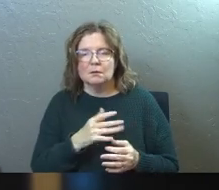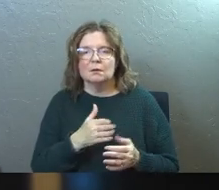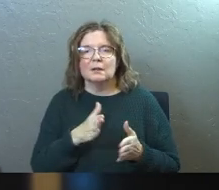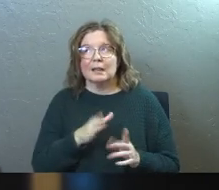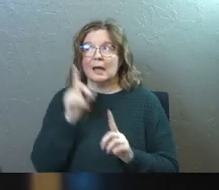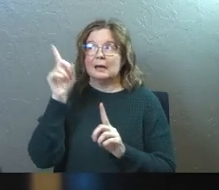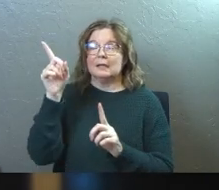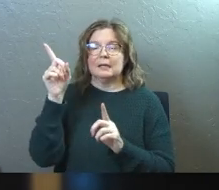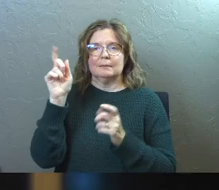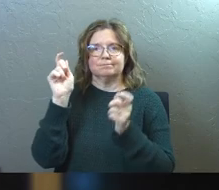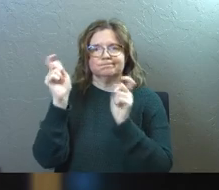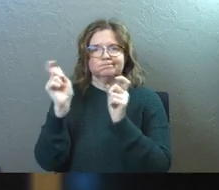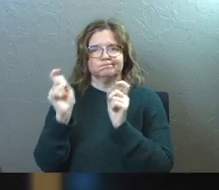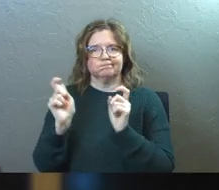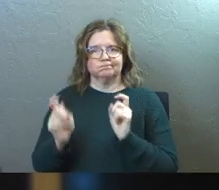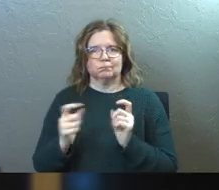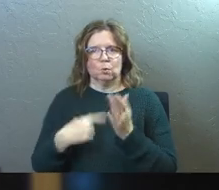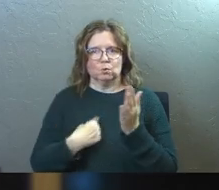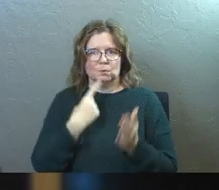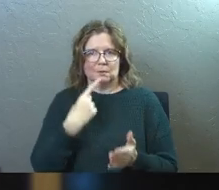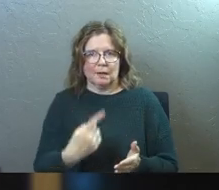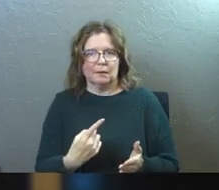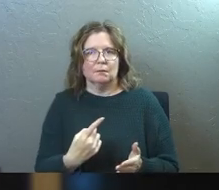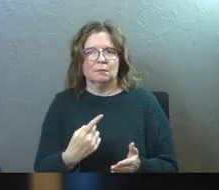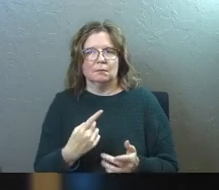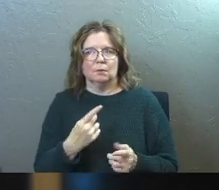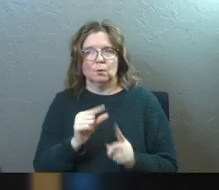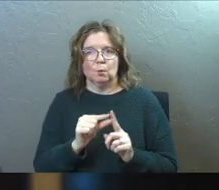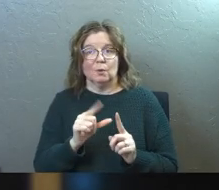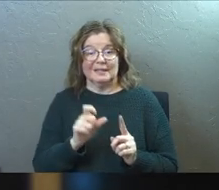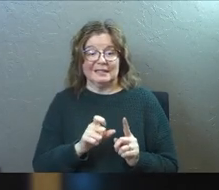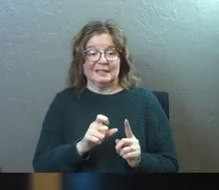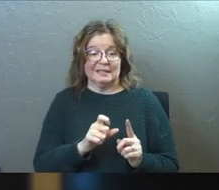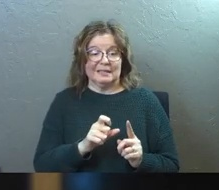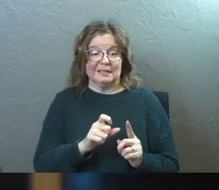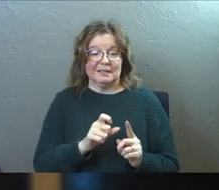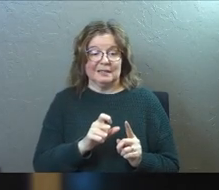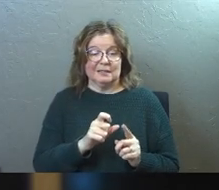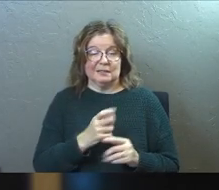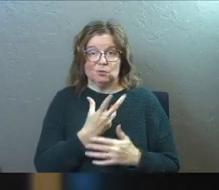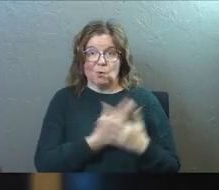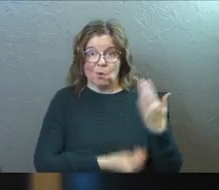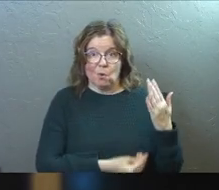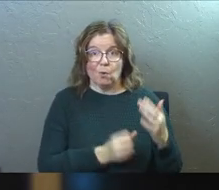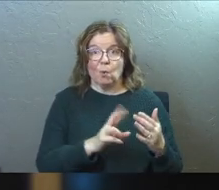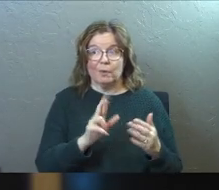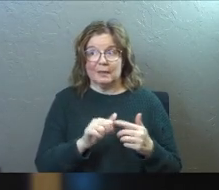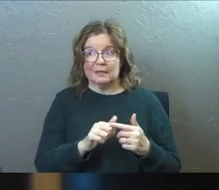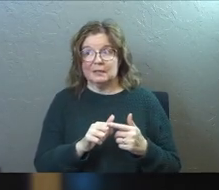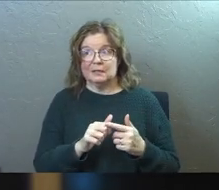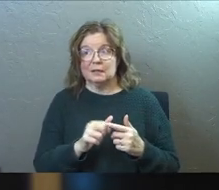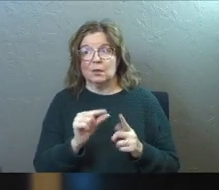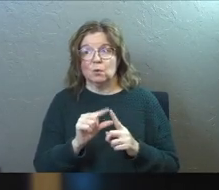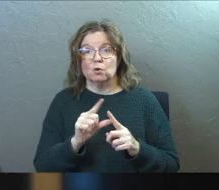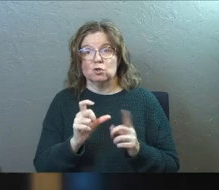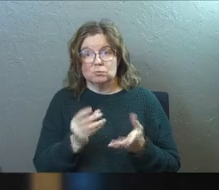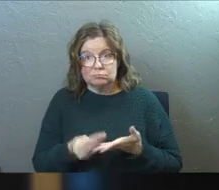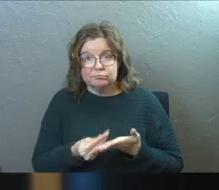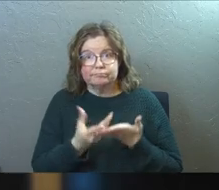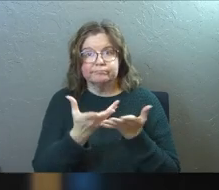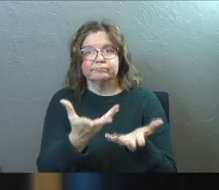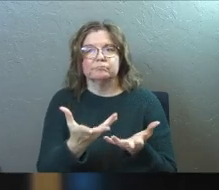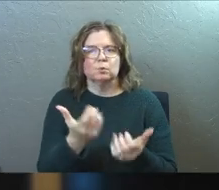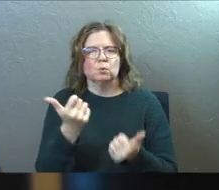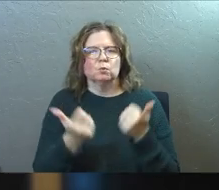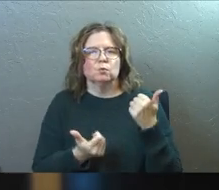so let the Holy Spirit be the gate guard at our mouth to say, these are words that either need to be gone and stay, or they need to be, they're words that you should